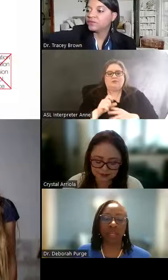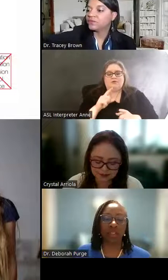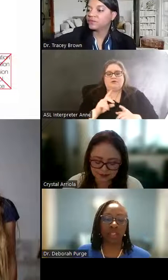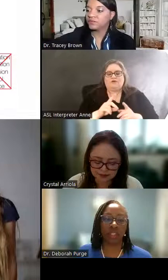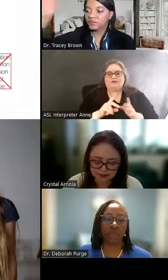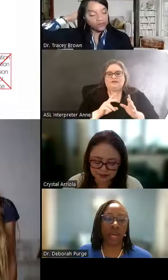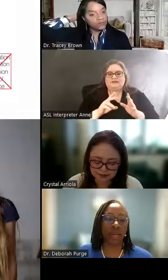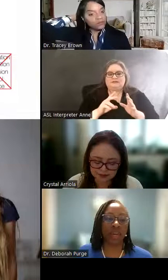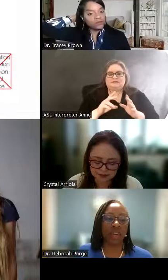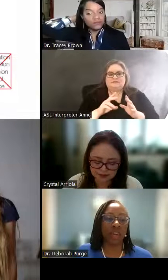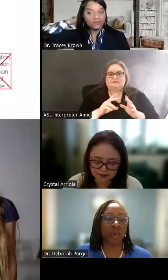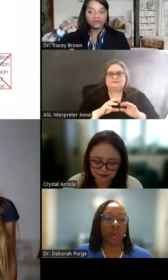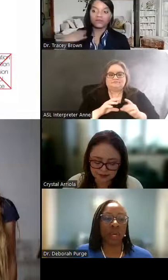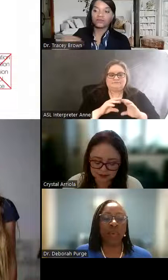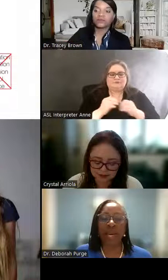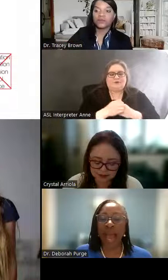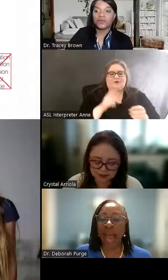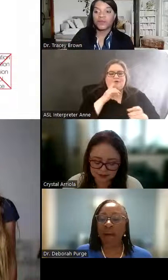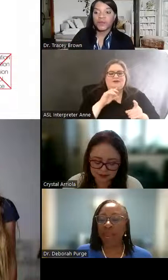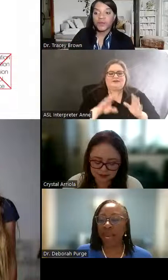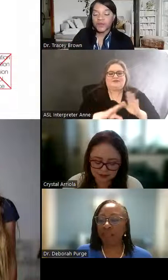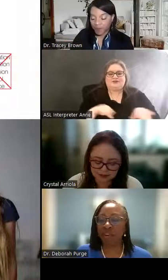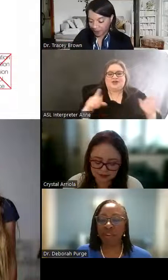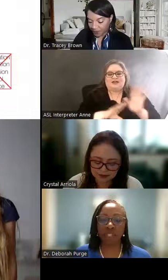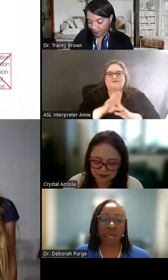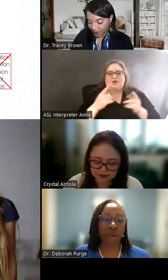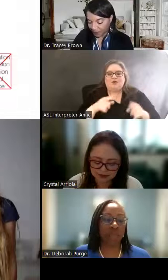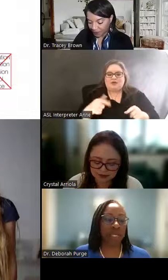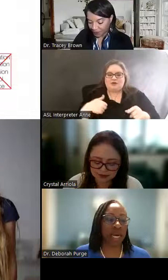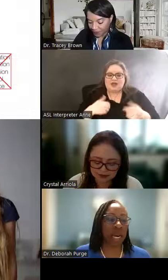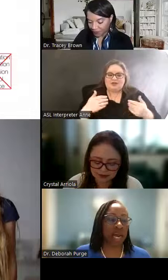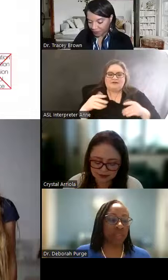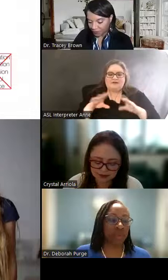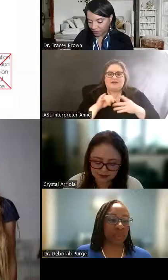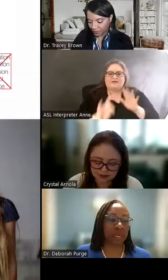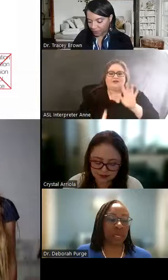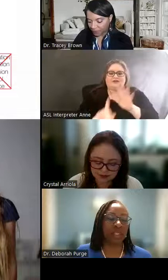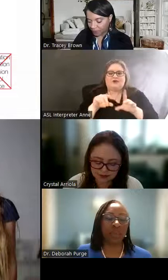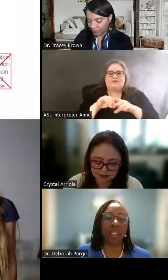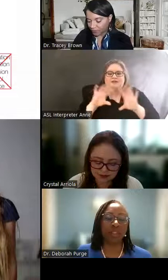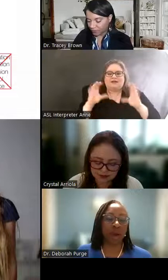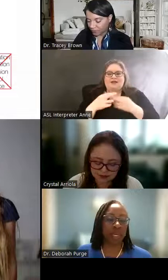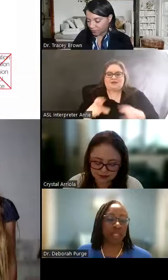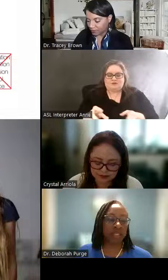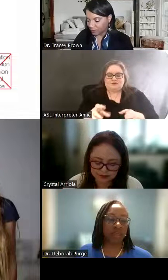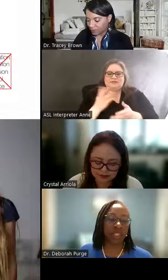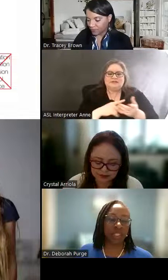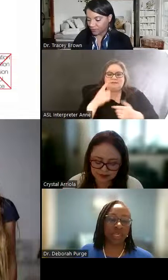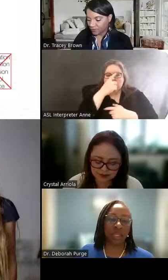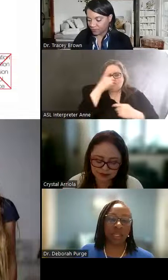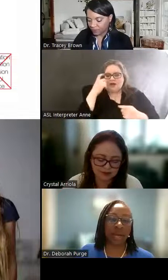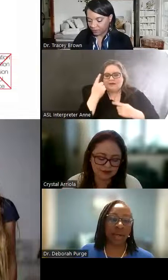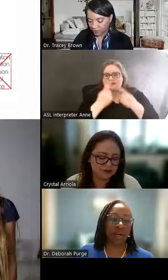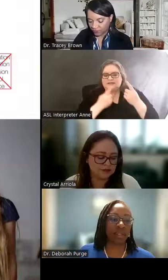charges us to do is when we have behaviors that are showing up in the classroom, some of the trauma